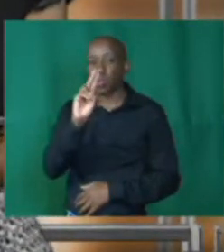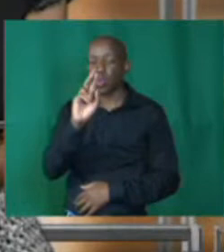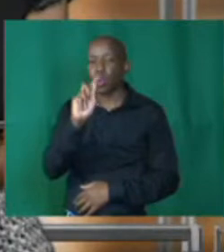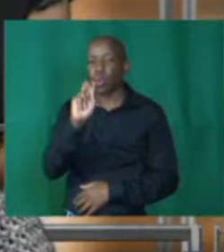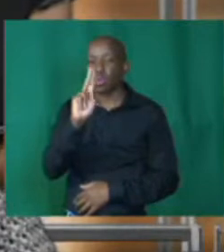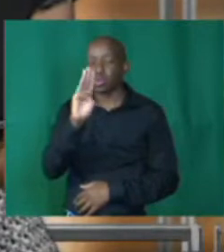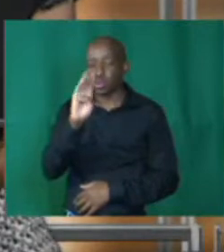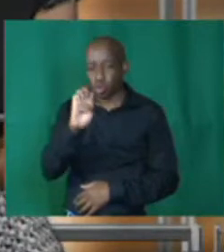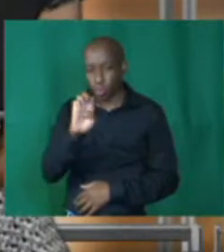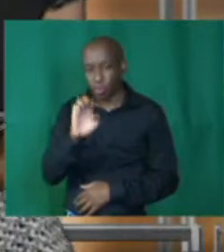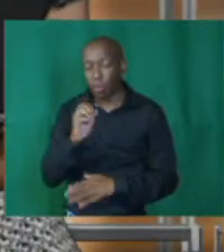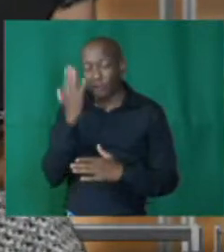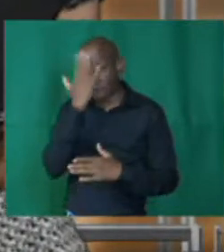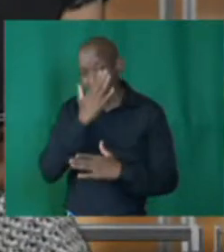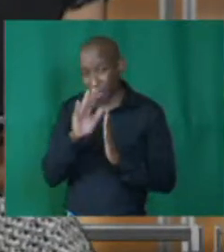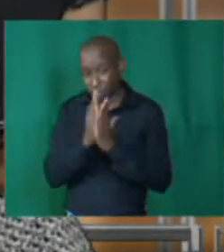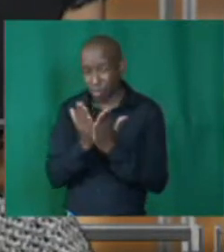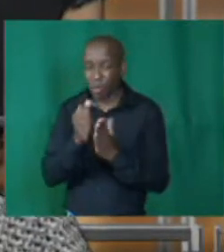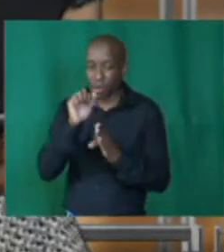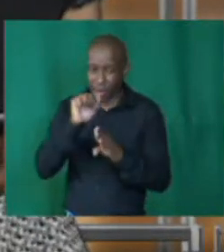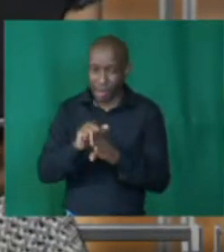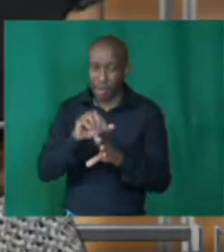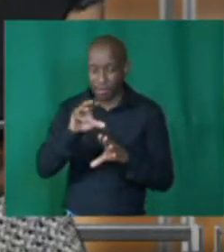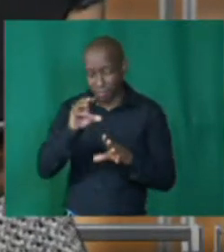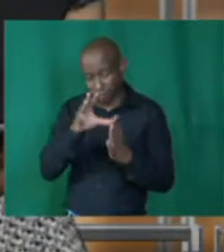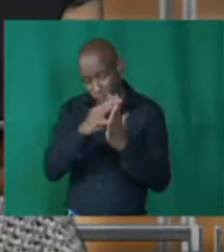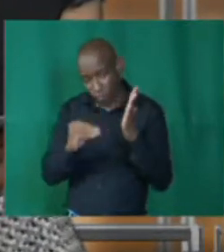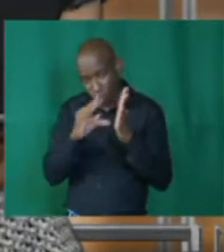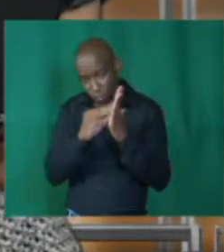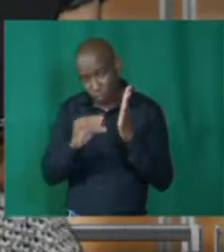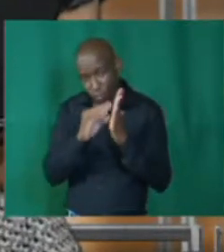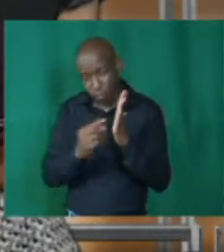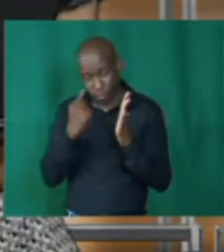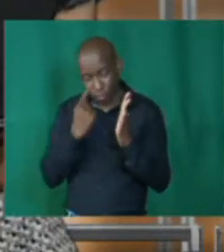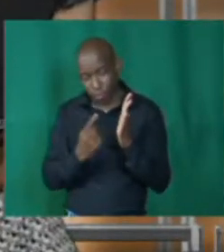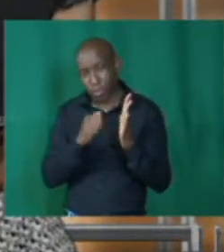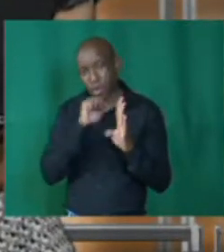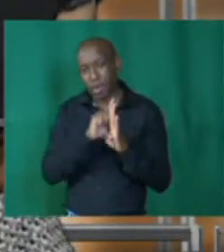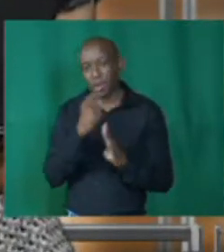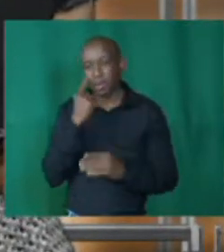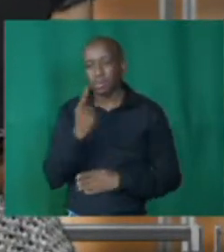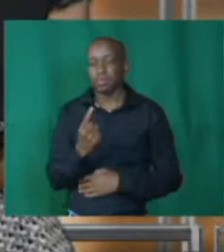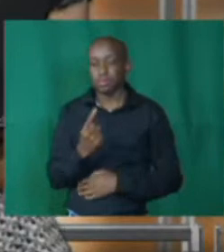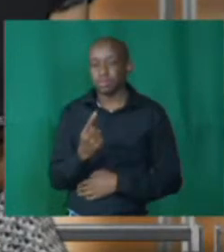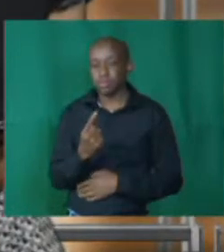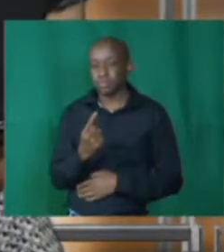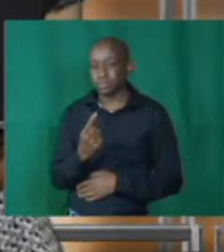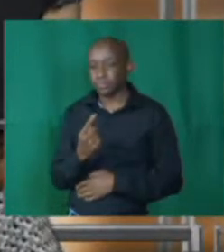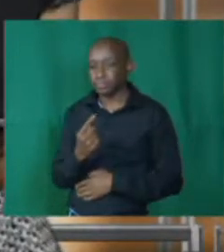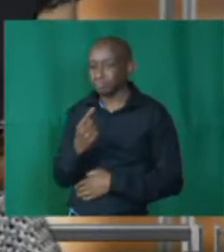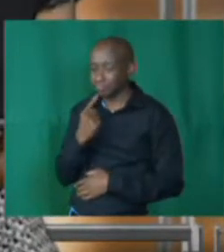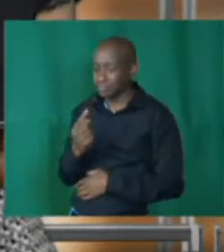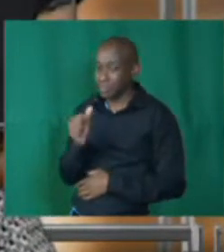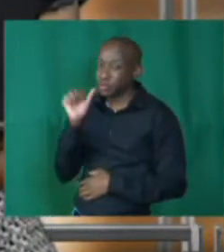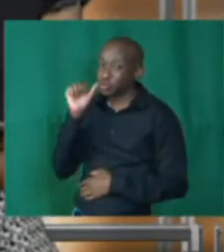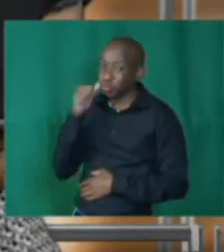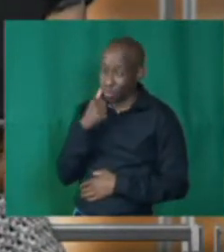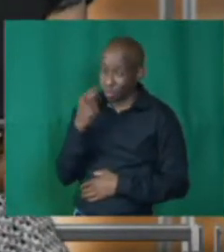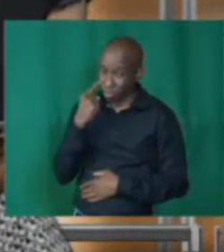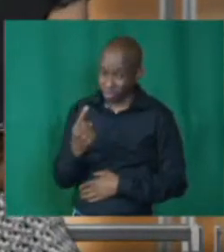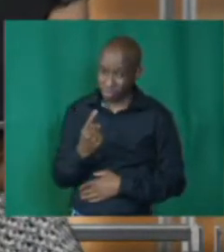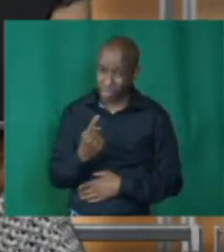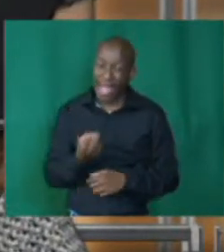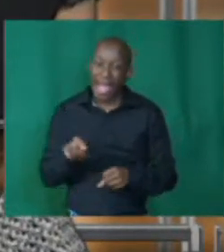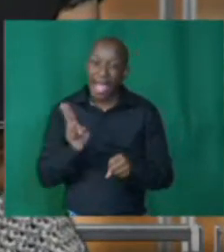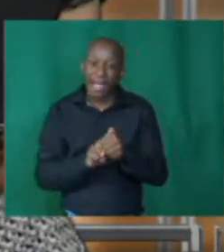Facebook platforms because we were live there from 2 p.m. to 5 p.m. Other than that, we'll see you guys tomorrow. Yes, and